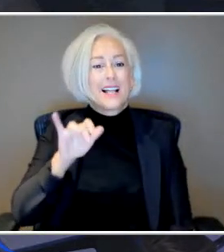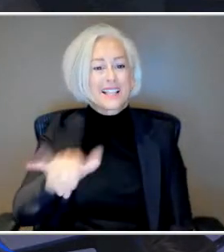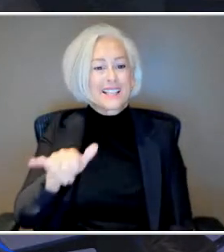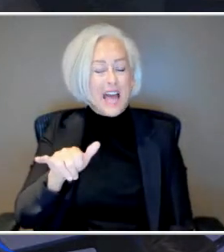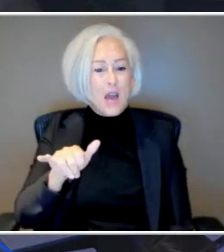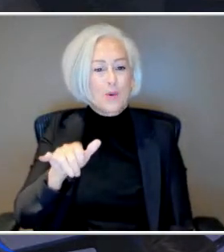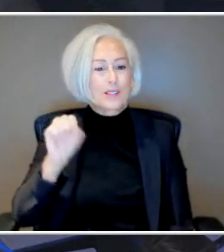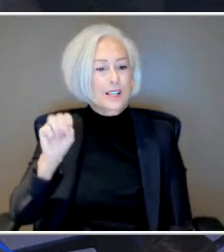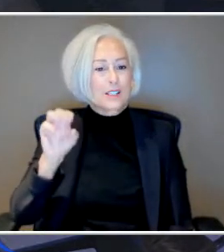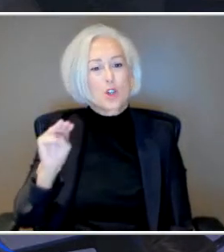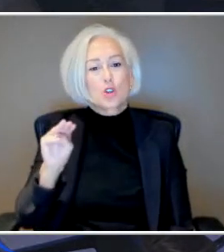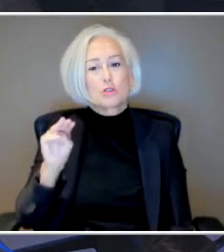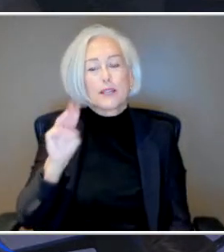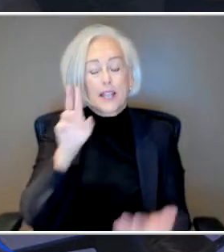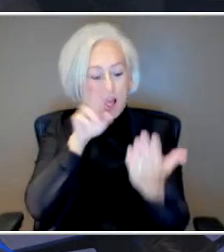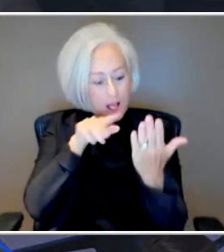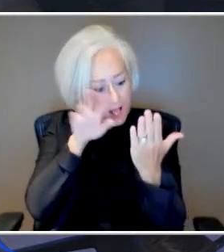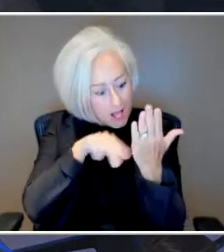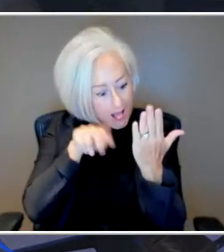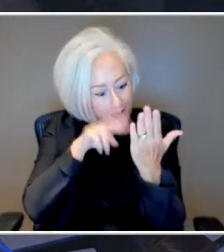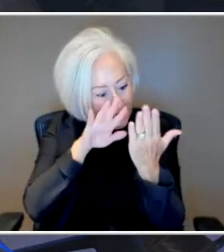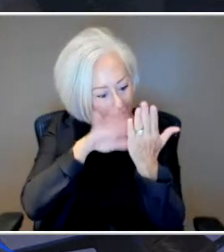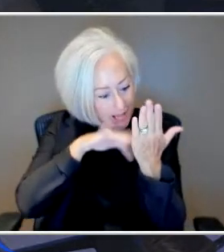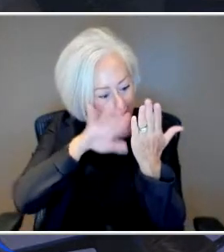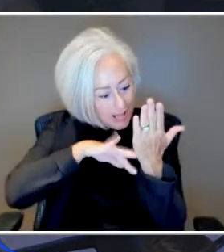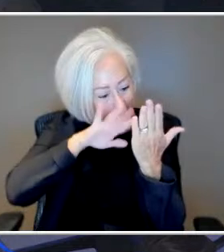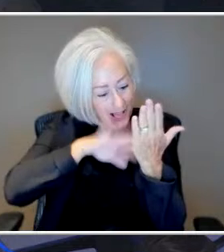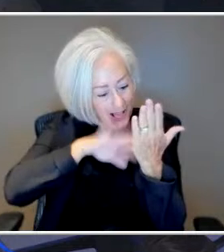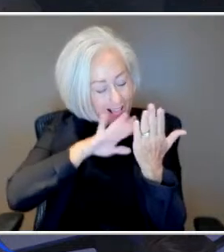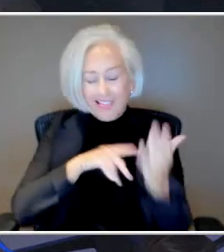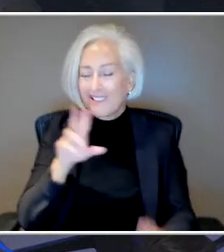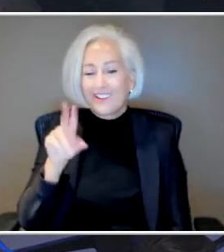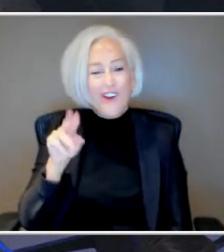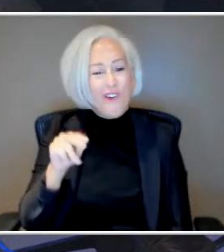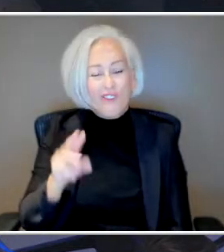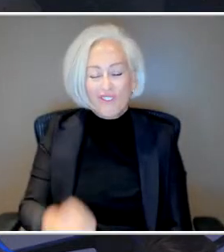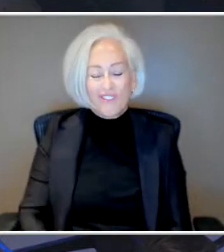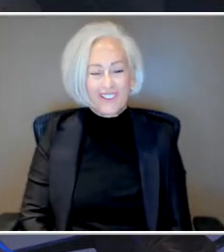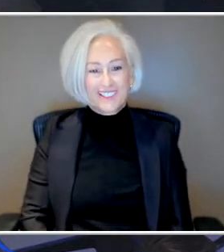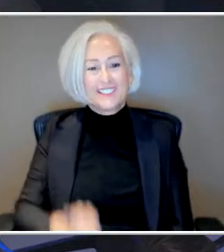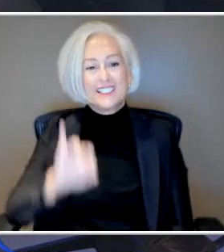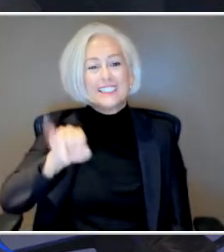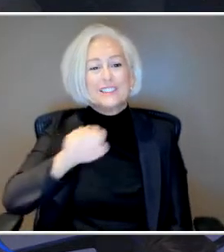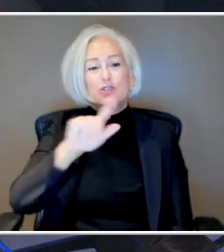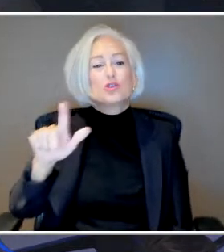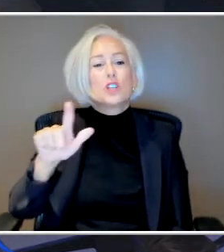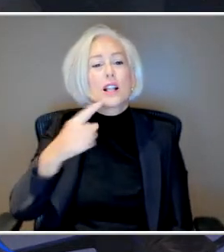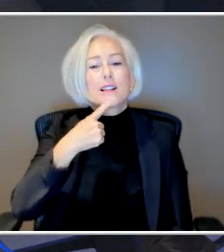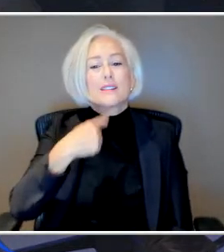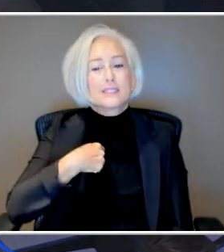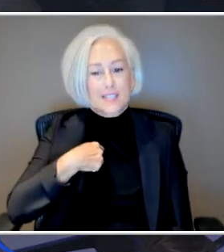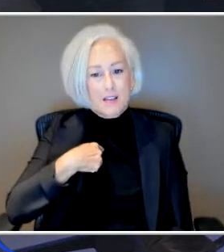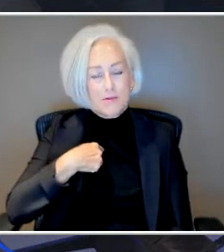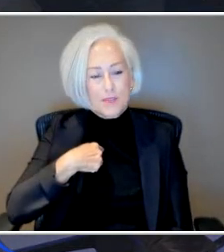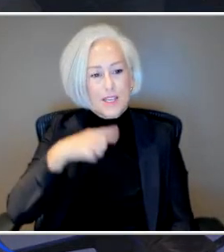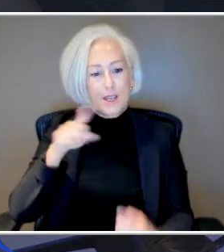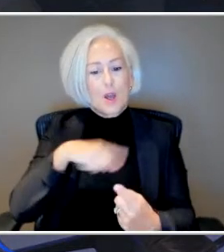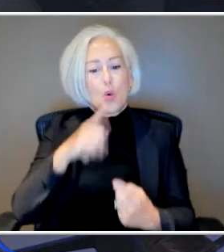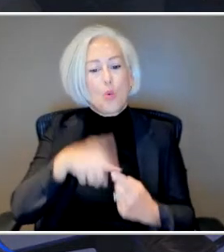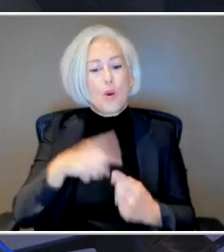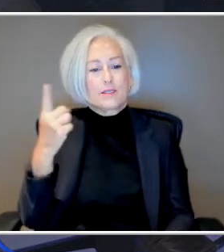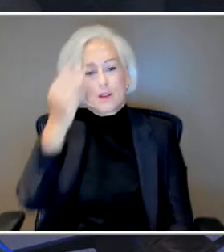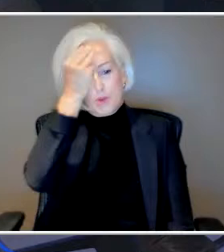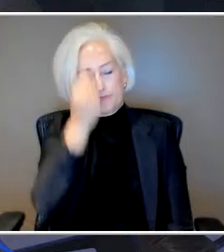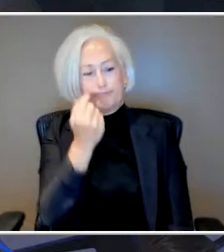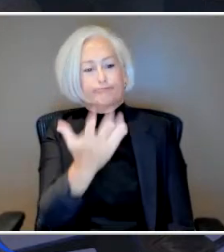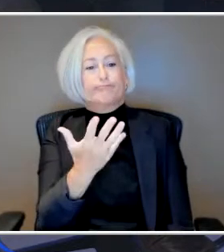I'm not. So, Jill, take us back. Take us back to the day that you were told the news that you had breast cancer.